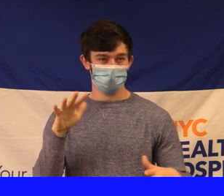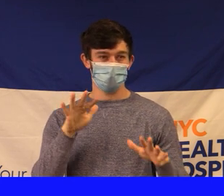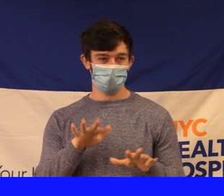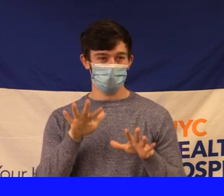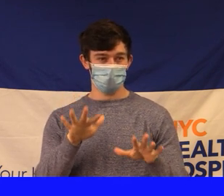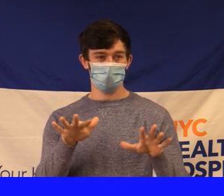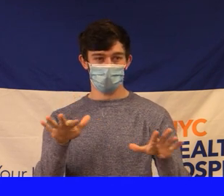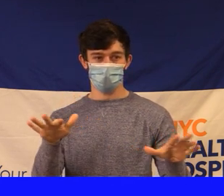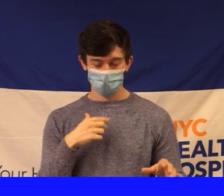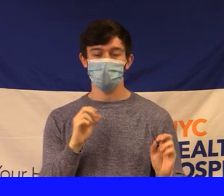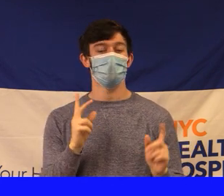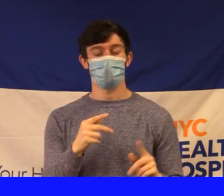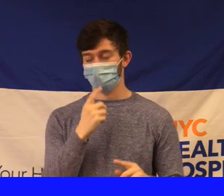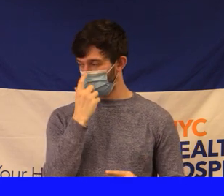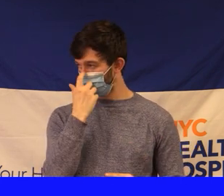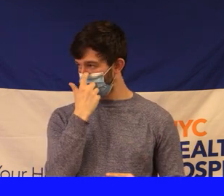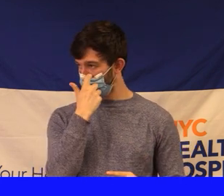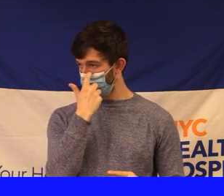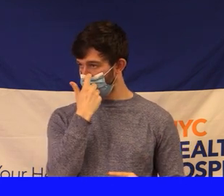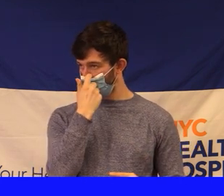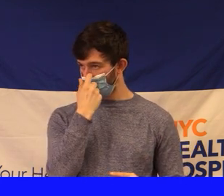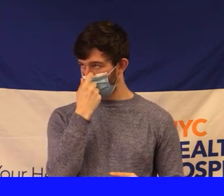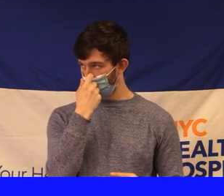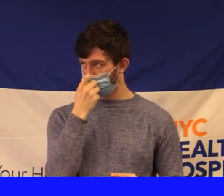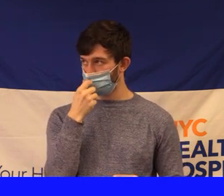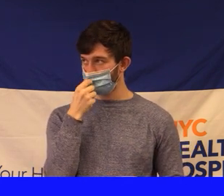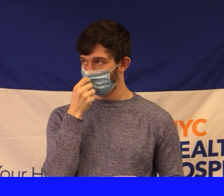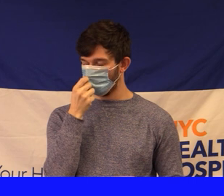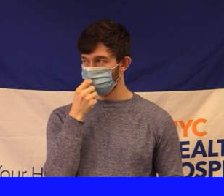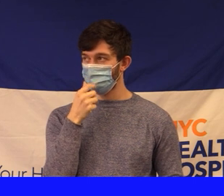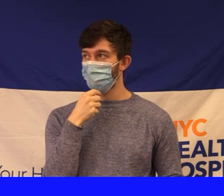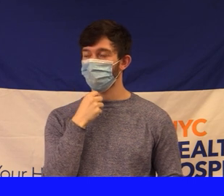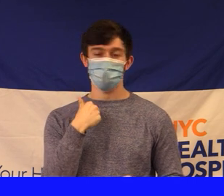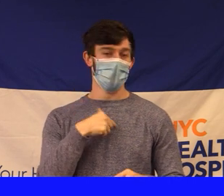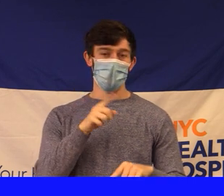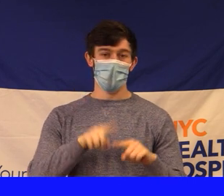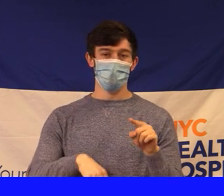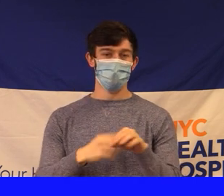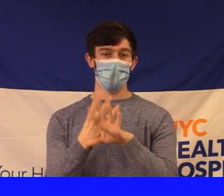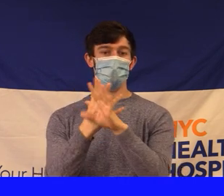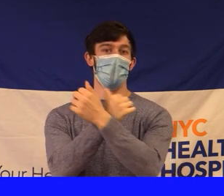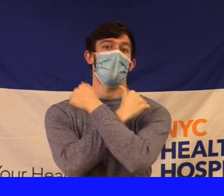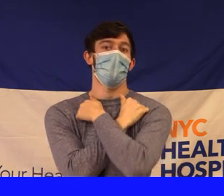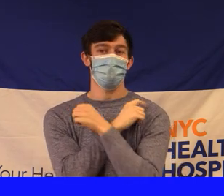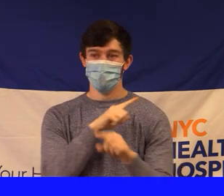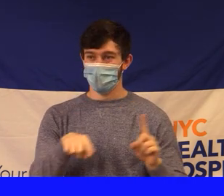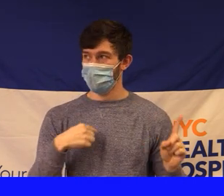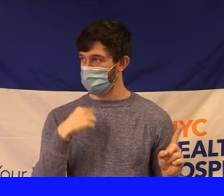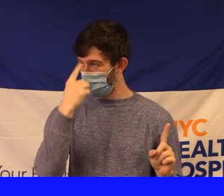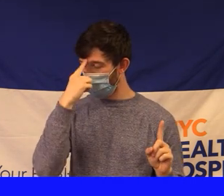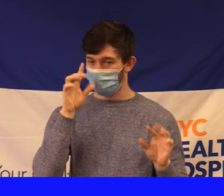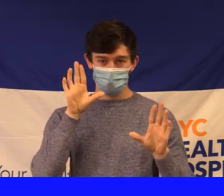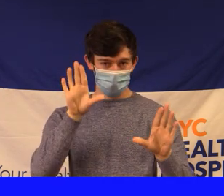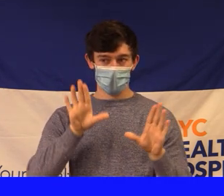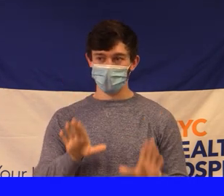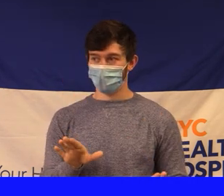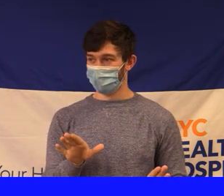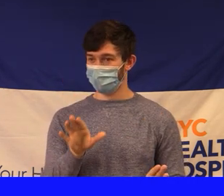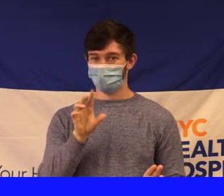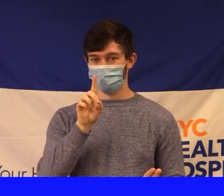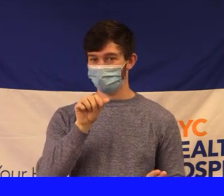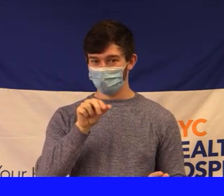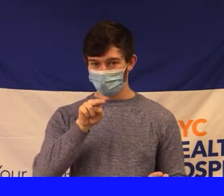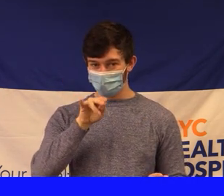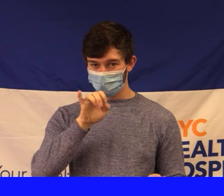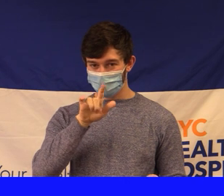Are you hearing that? Okay. I can't give you a virtual hug, but I think this is amazing. It sounds like game-changing, Danielle,